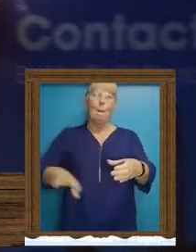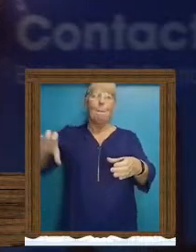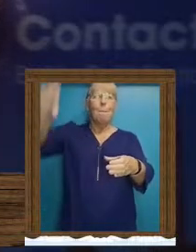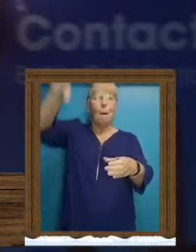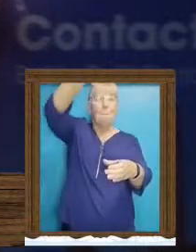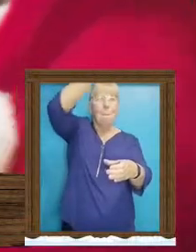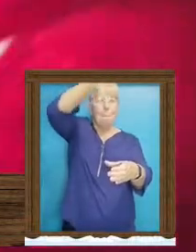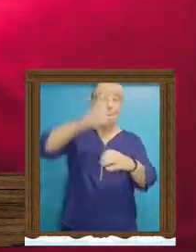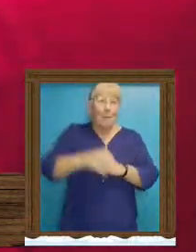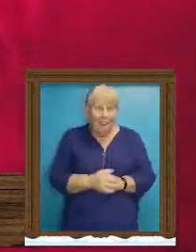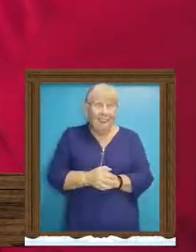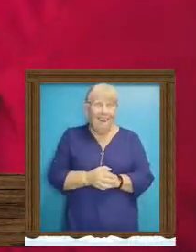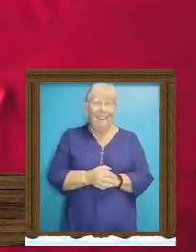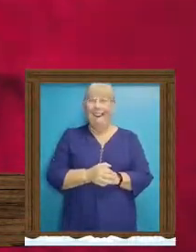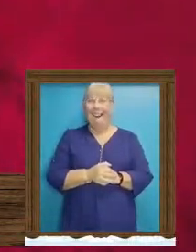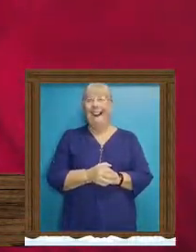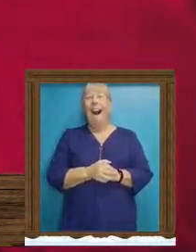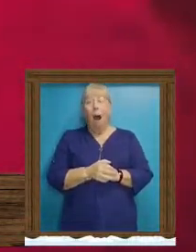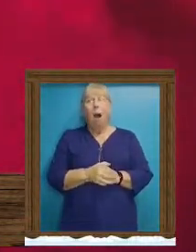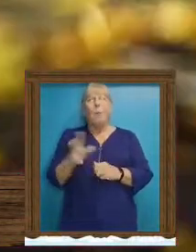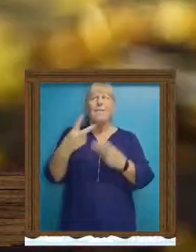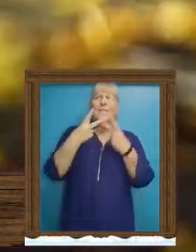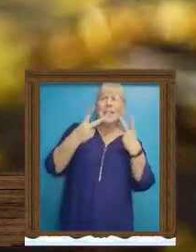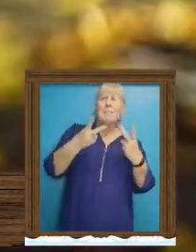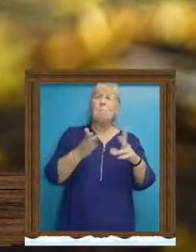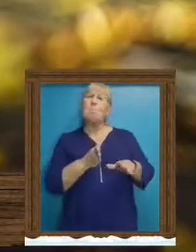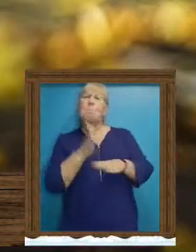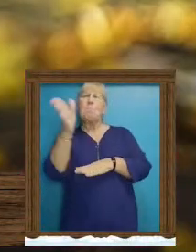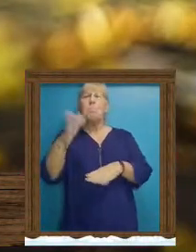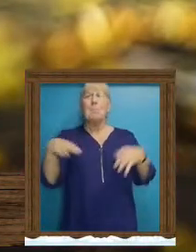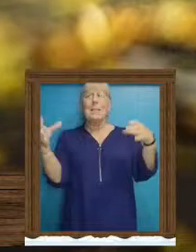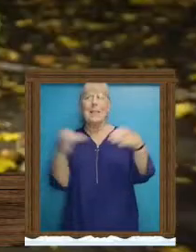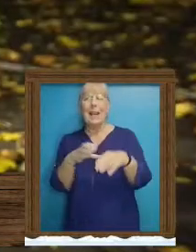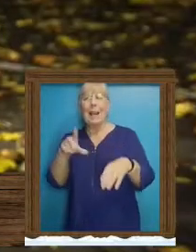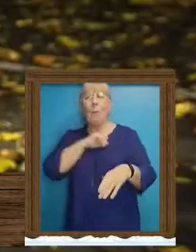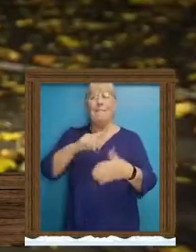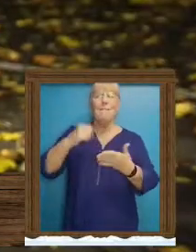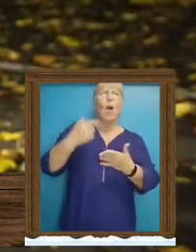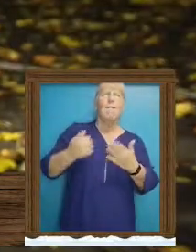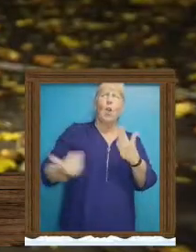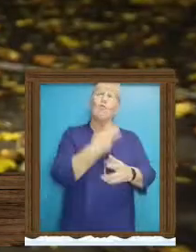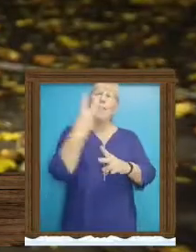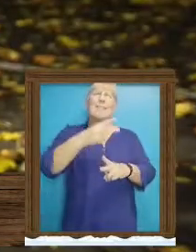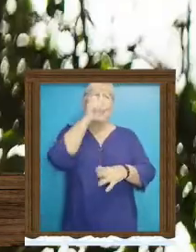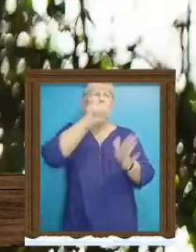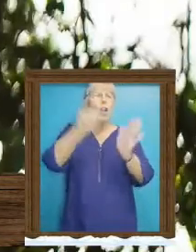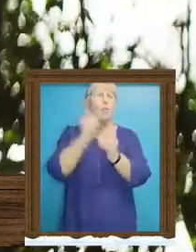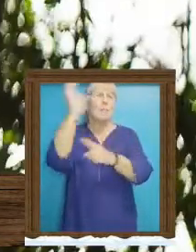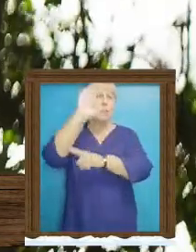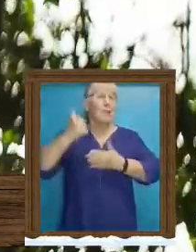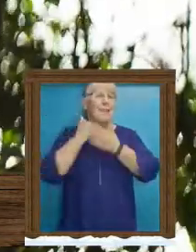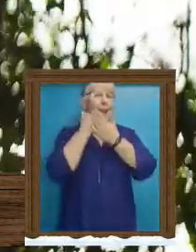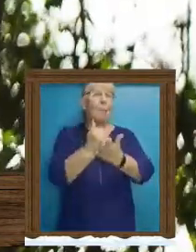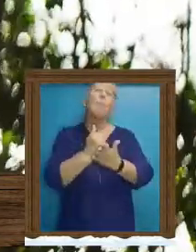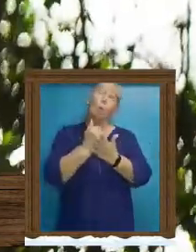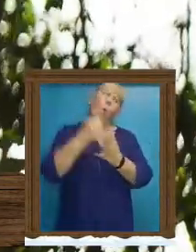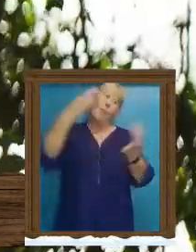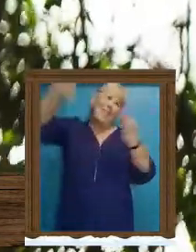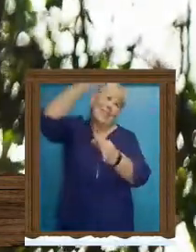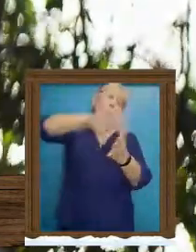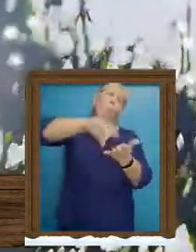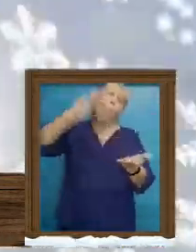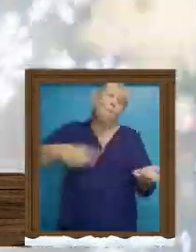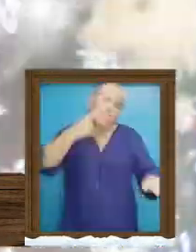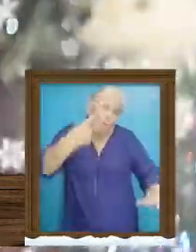borough. Whilst I was visiting, I went to see the team that helped recycle your Christmas trees once the tinsel is taken